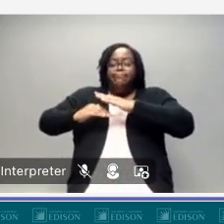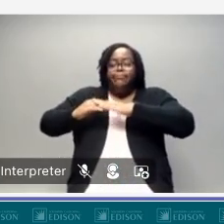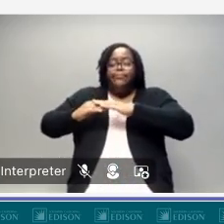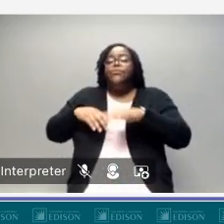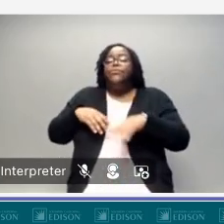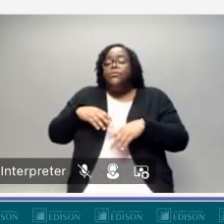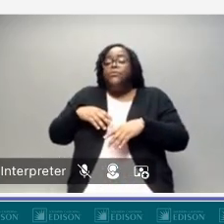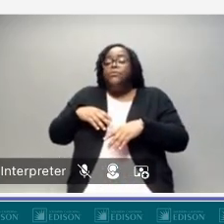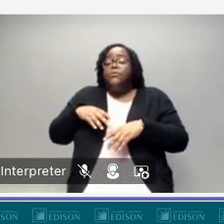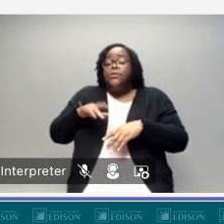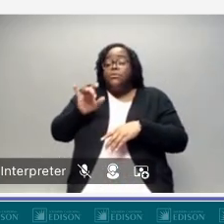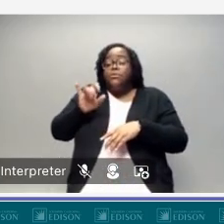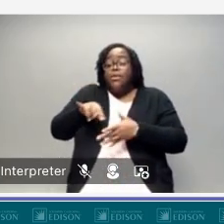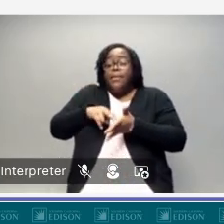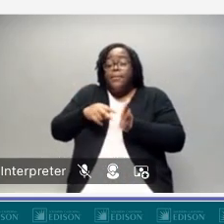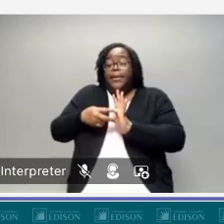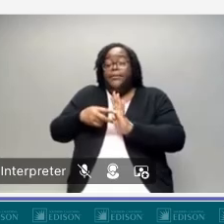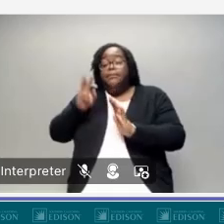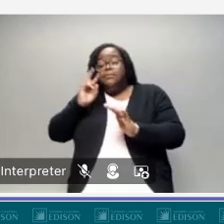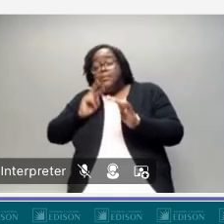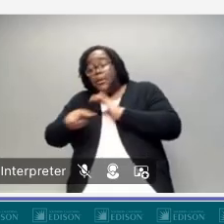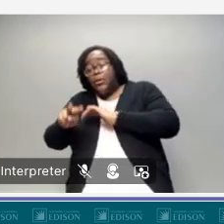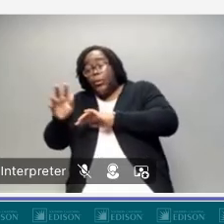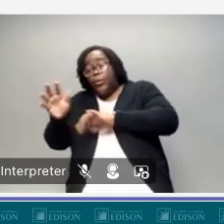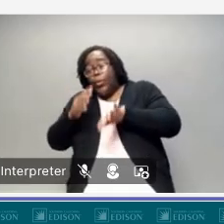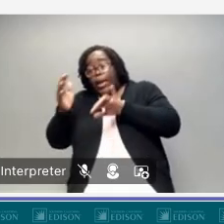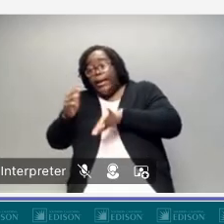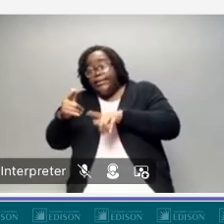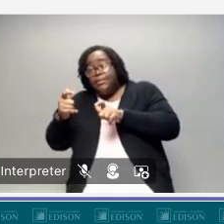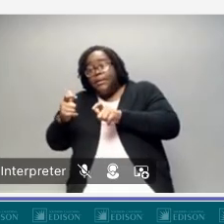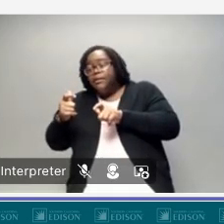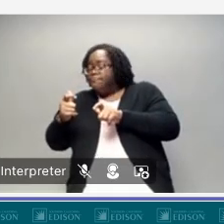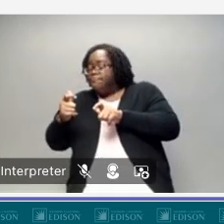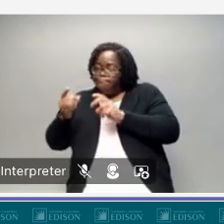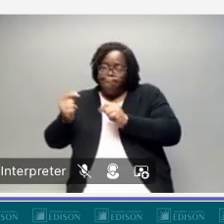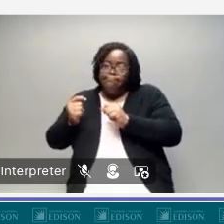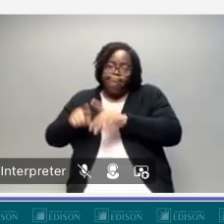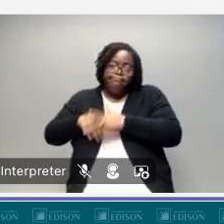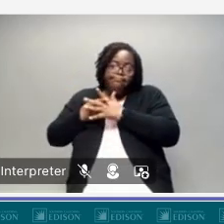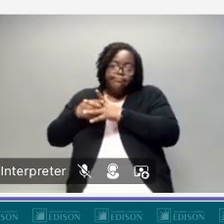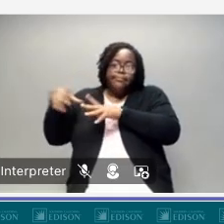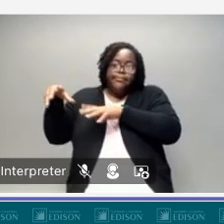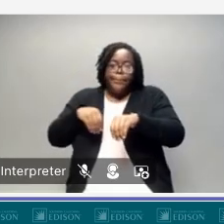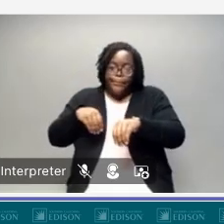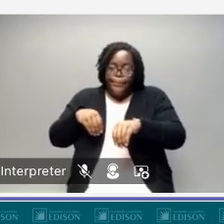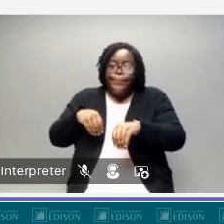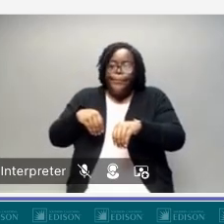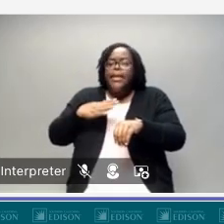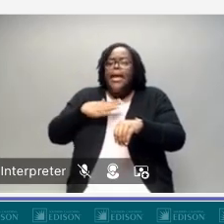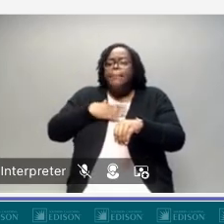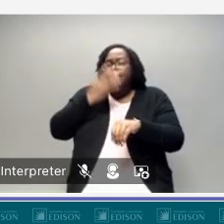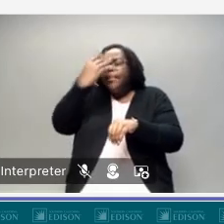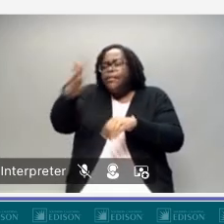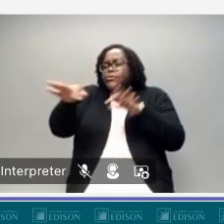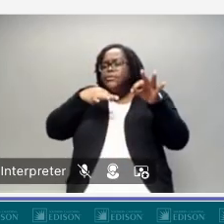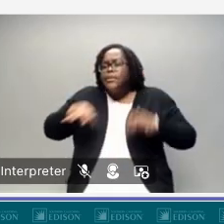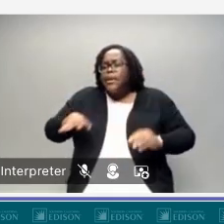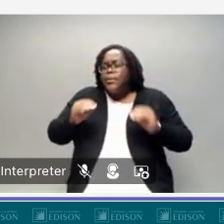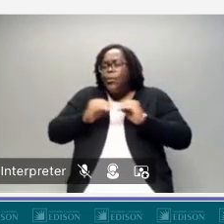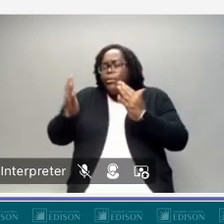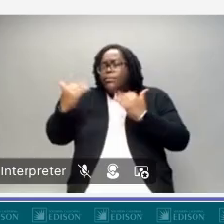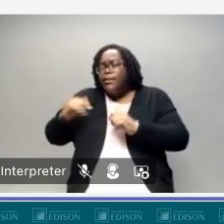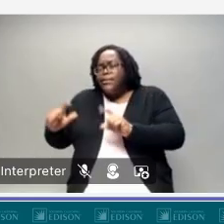the forecast wind speed that would trigger a PSPS event. And I'm kind of sharing this. I'm going to kind of go through what this means on the next